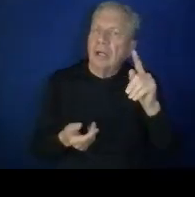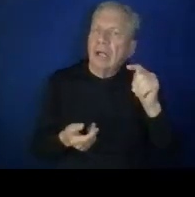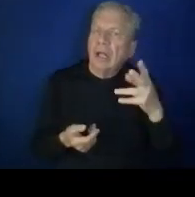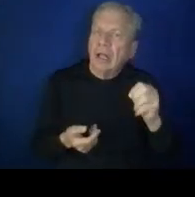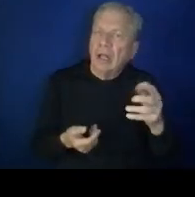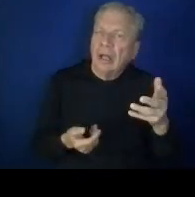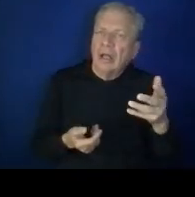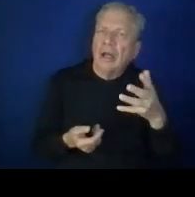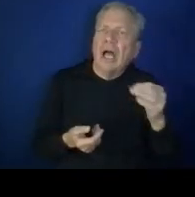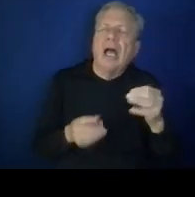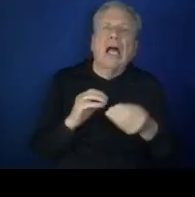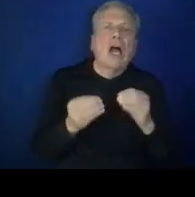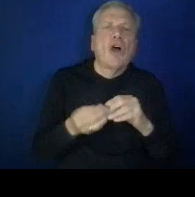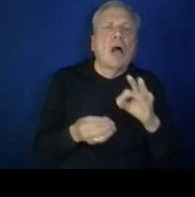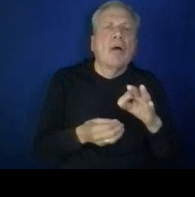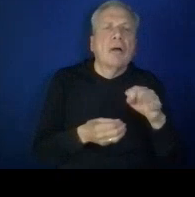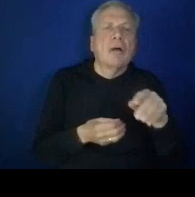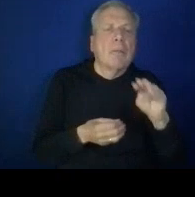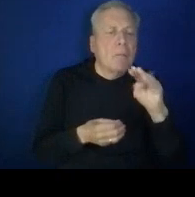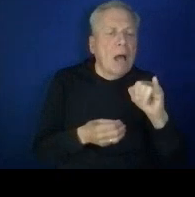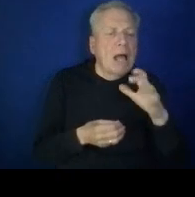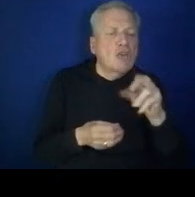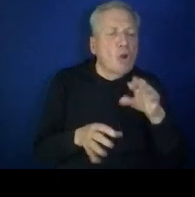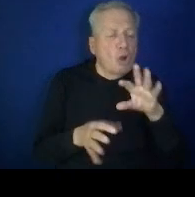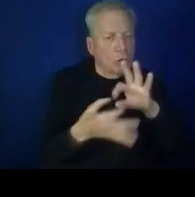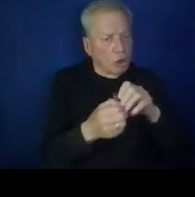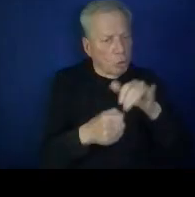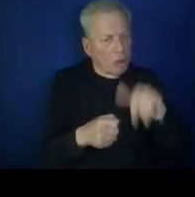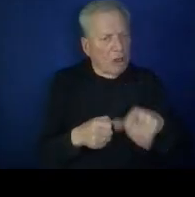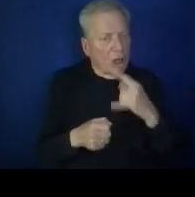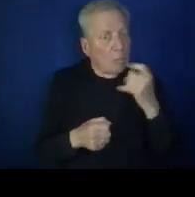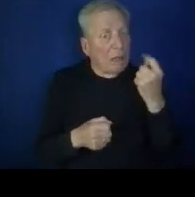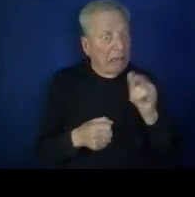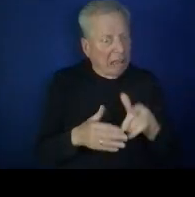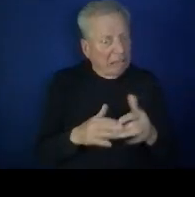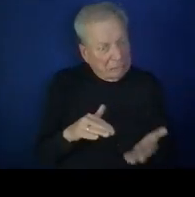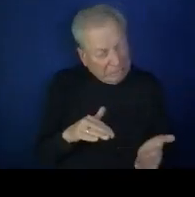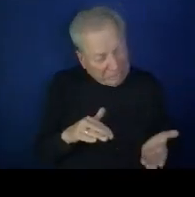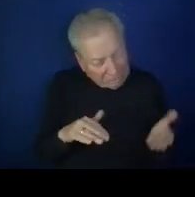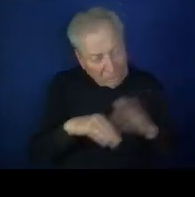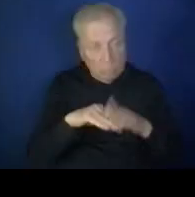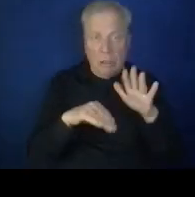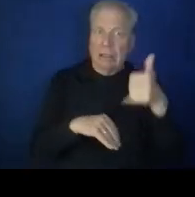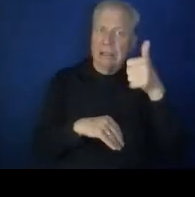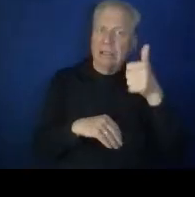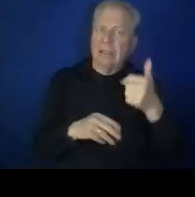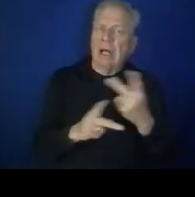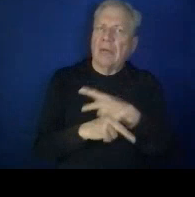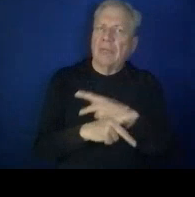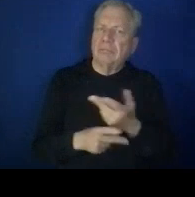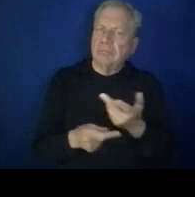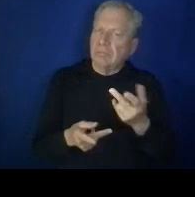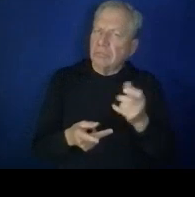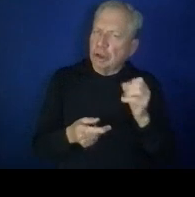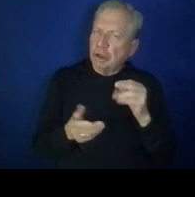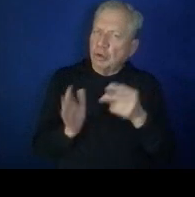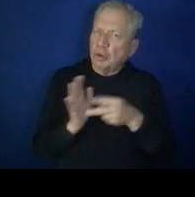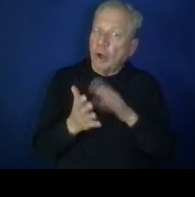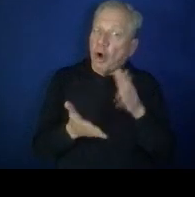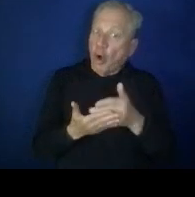and the number of microbes that are on the landscape increases 10 times. And that's because of all this readily available